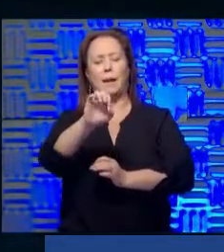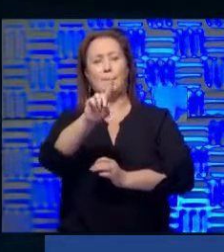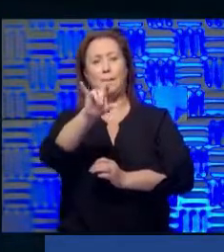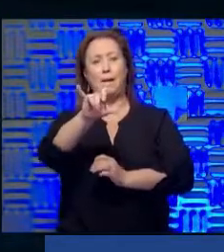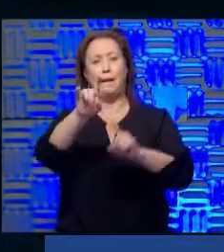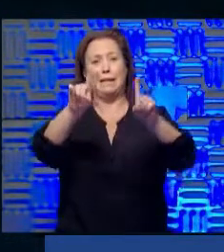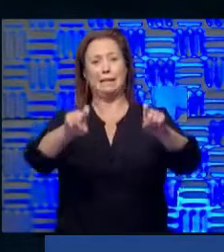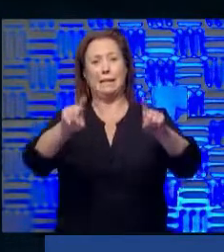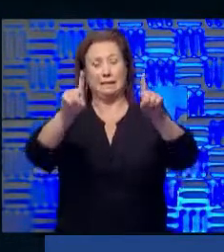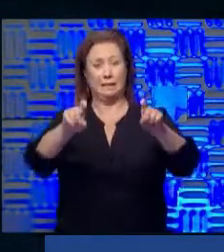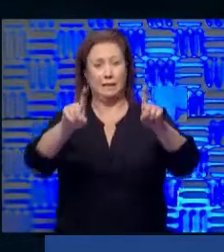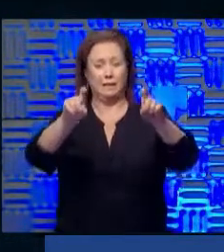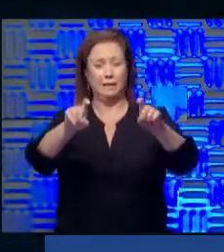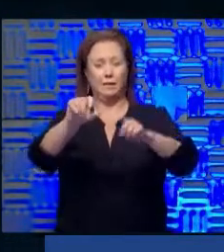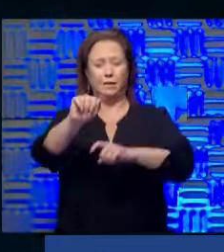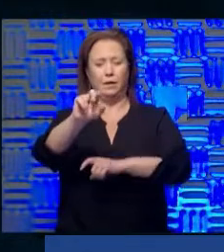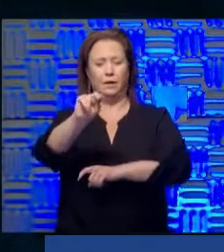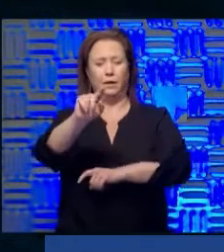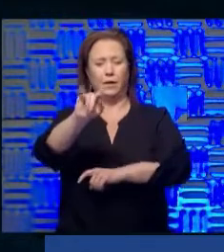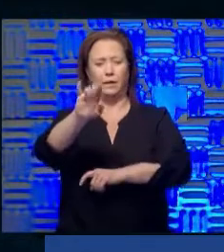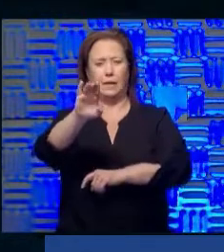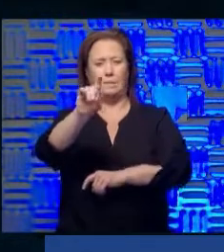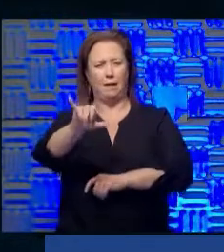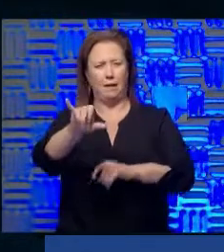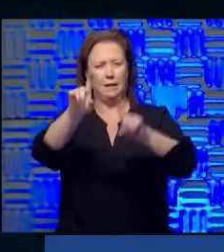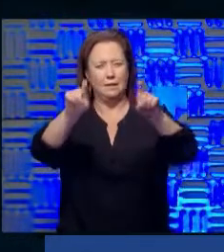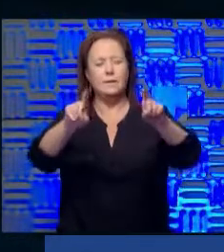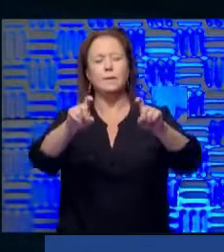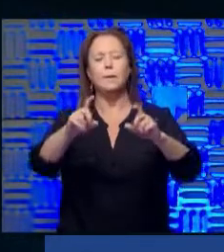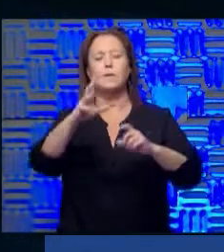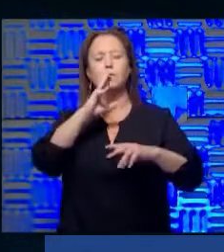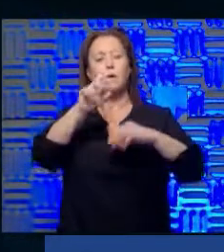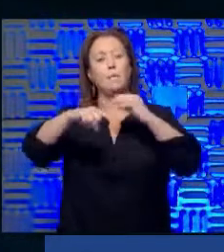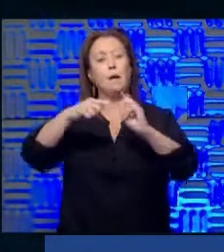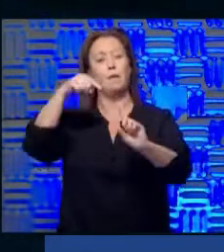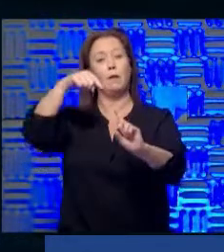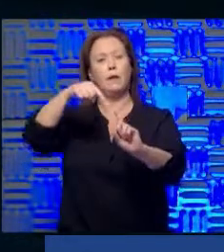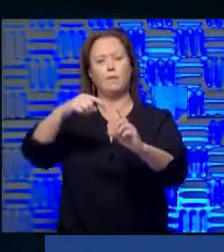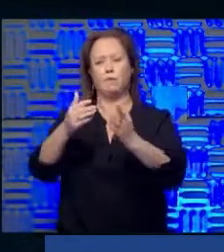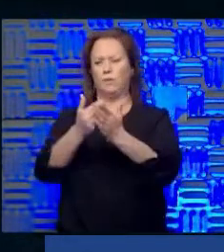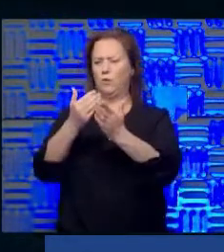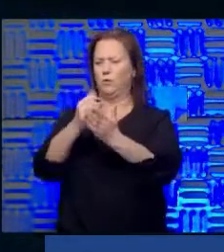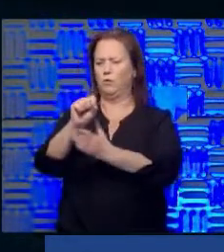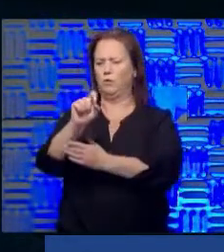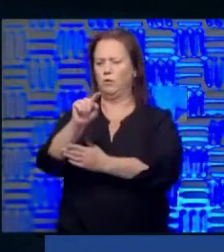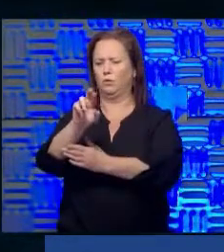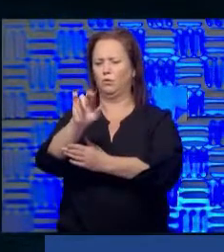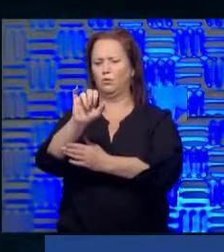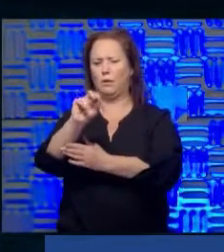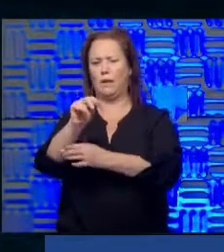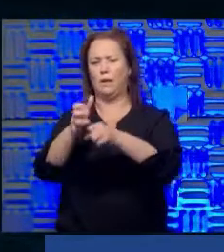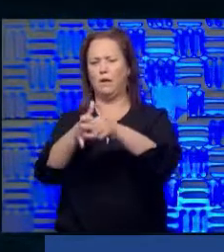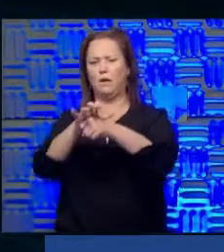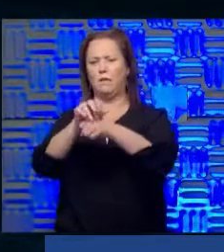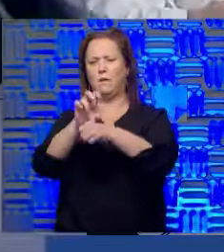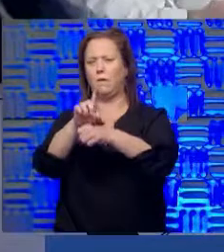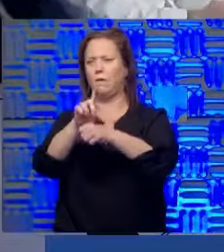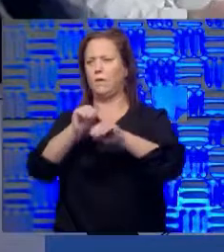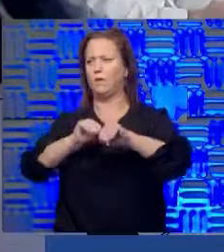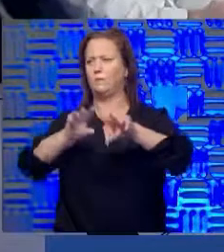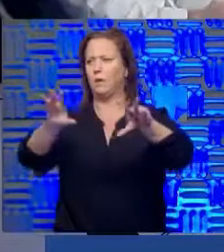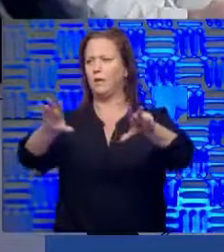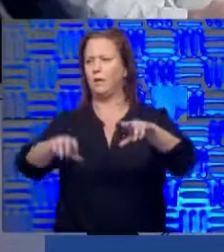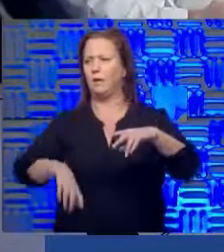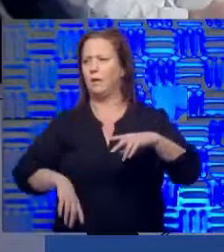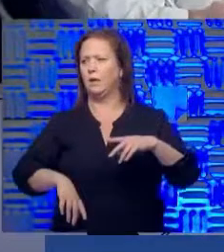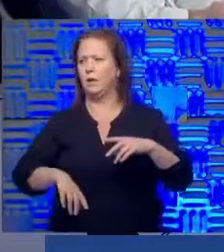about that. And then somebody this morning was asking if there was a new strain of COVID-19 that is spreading. All right, we'll take